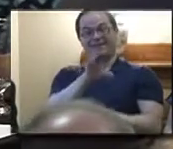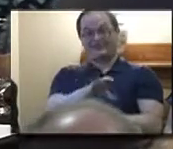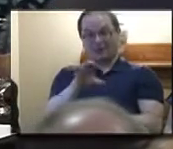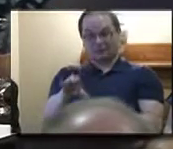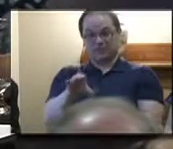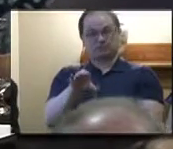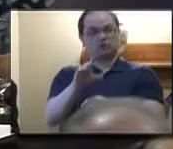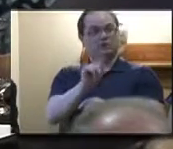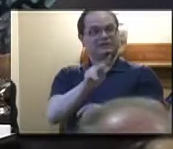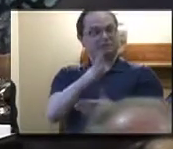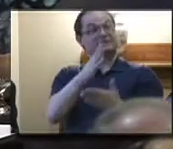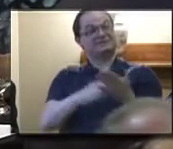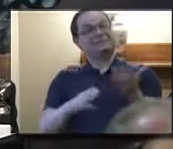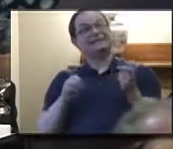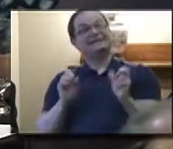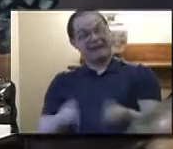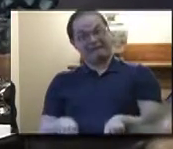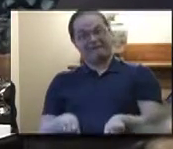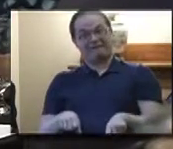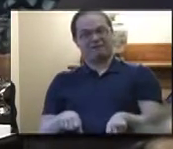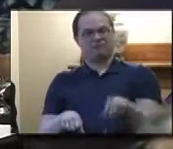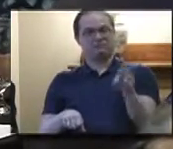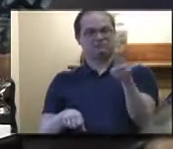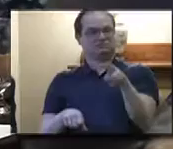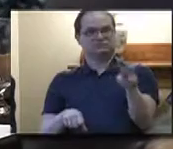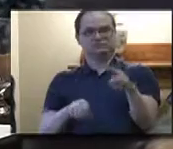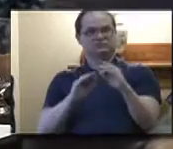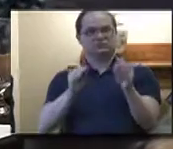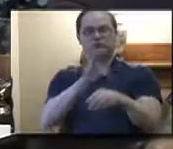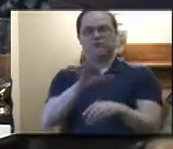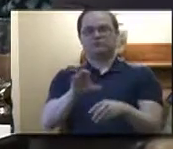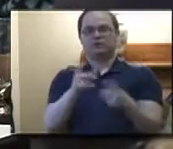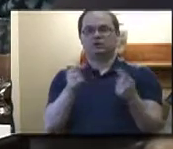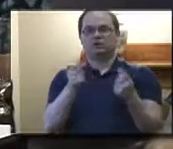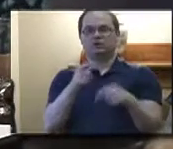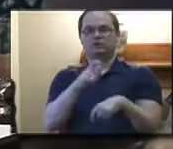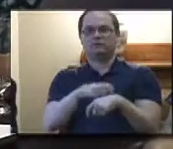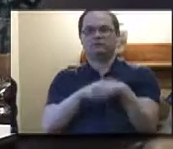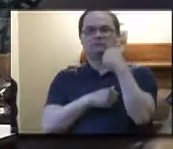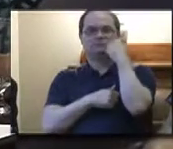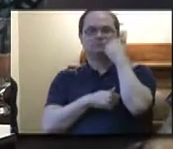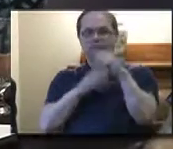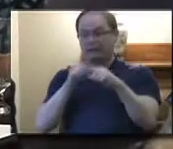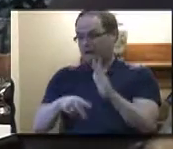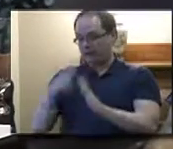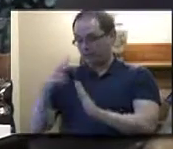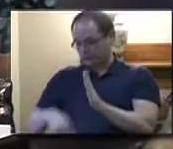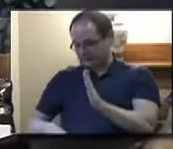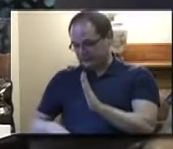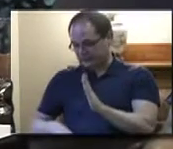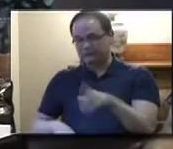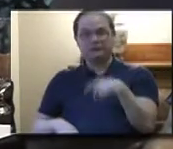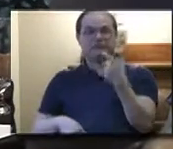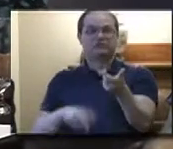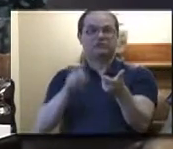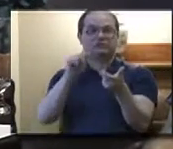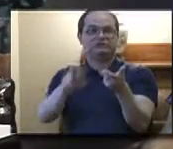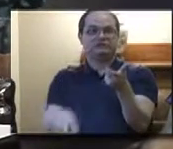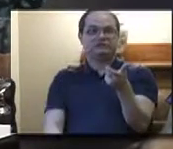on TV, but some can. And that, I mean, what are they going to do with their time? They can't read books, so they watch a lot of